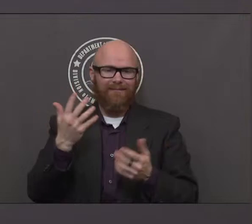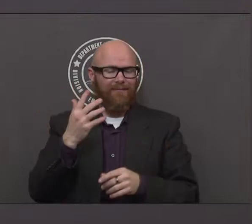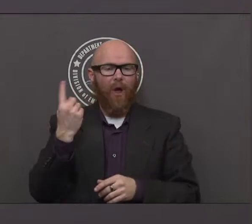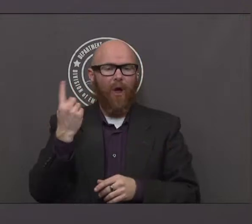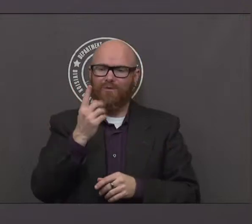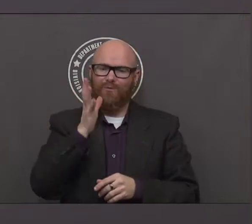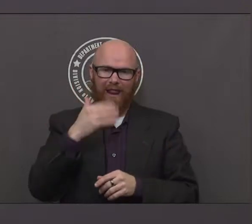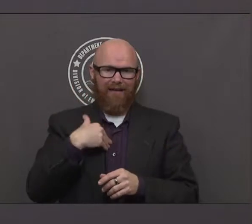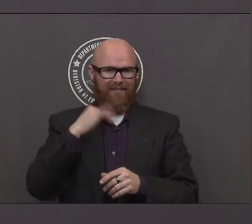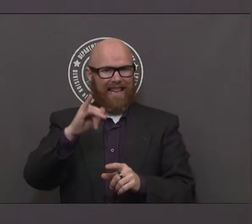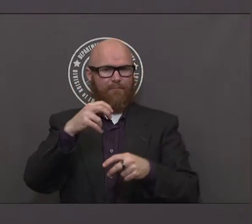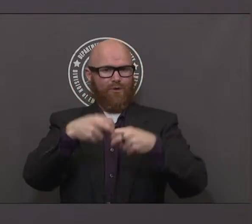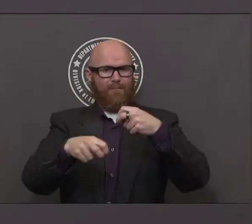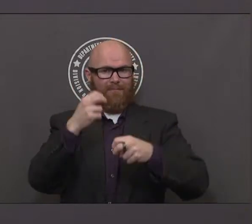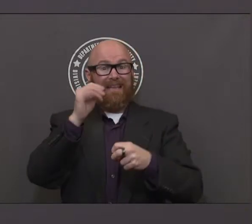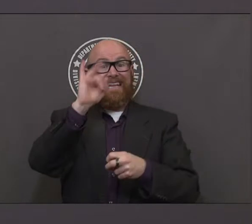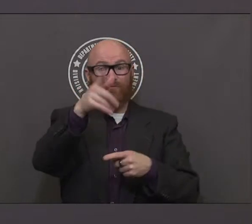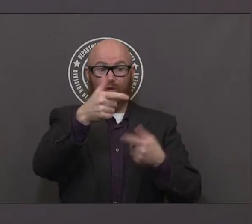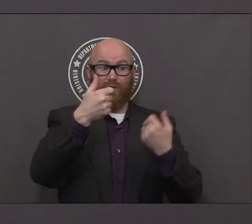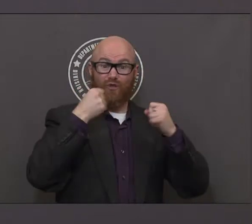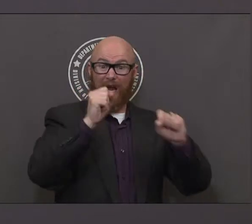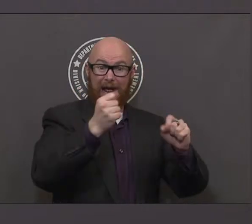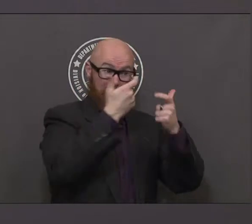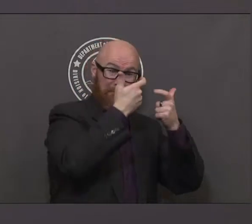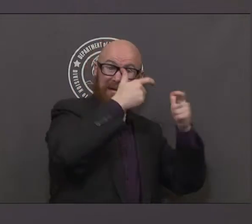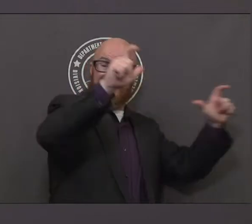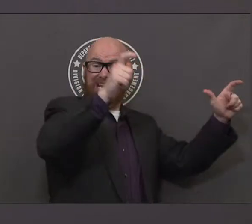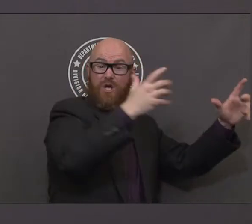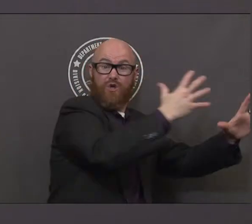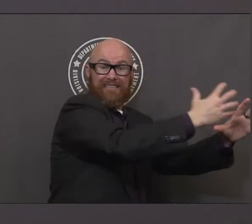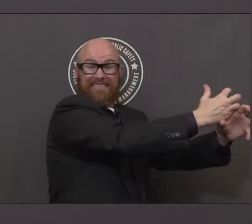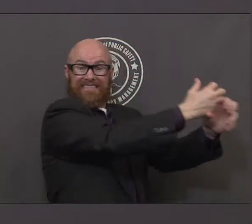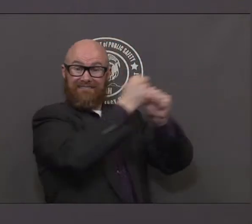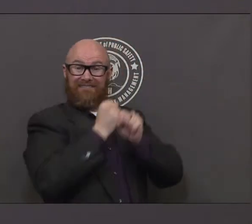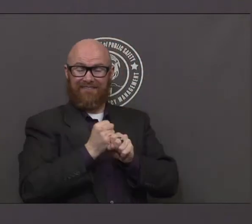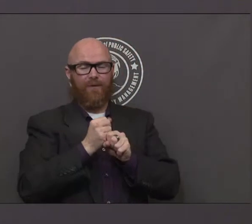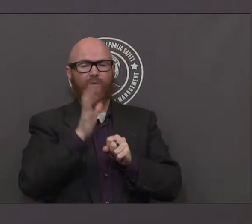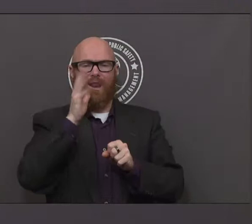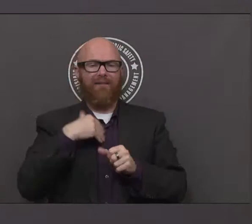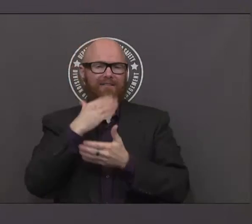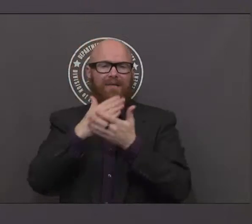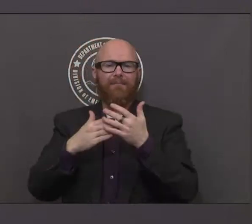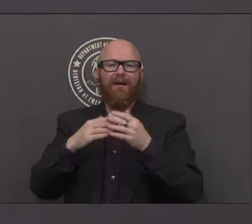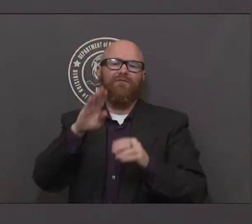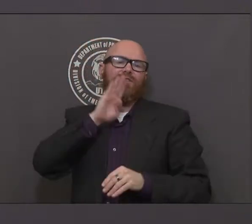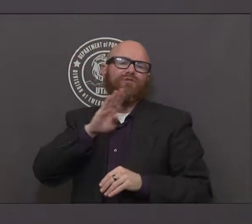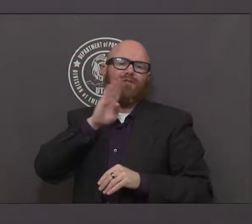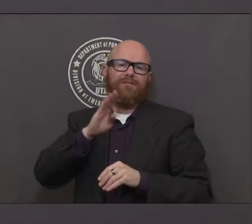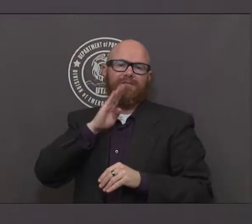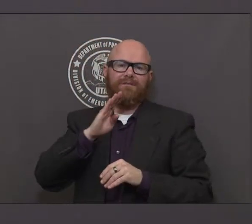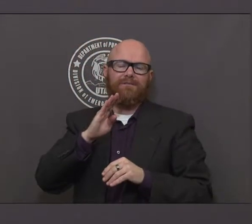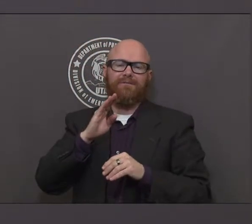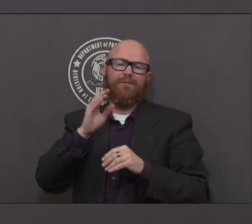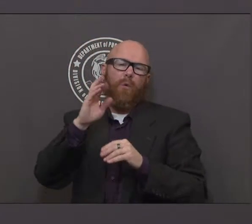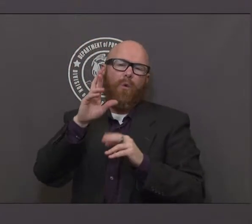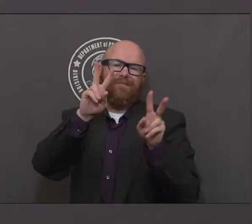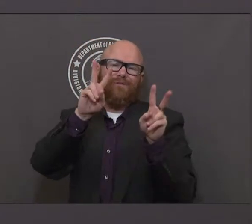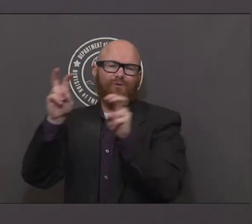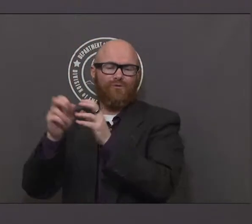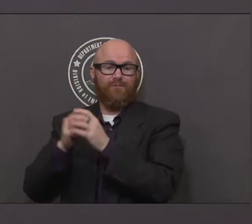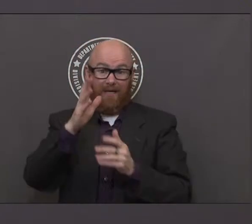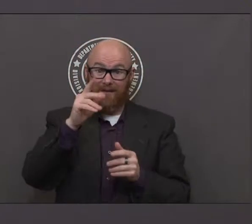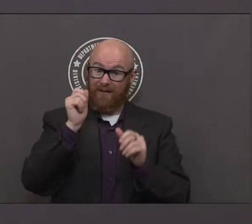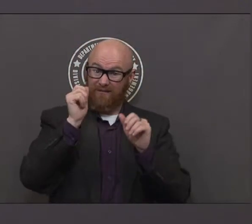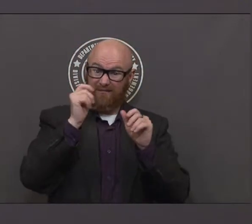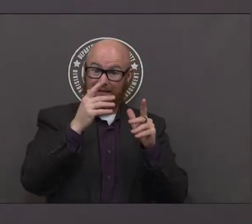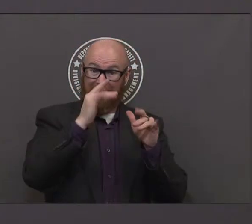had a very distinct decision to make. Okay, here's the decision. Do we want more demand than supply, or do we want